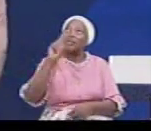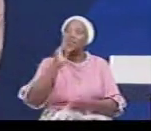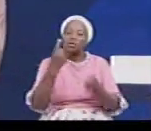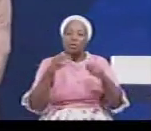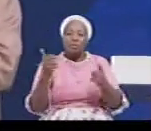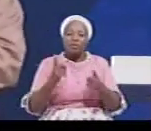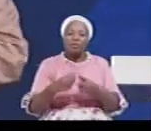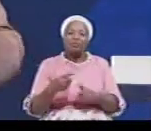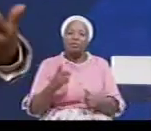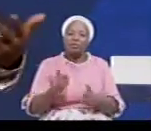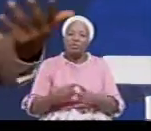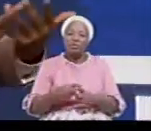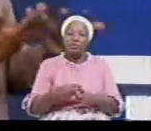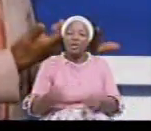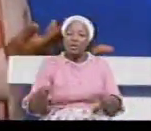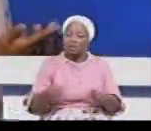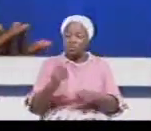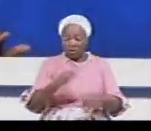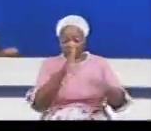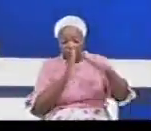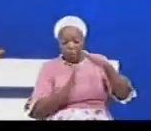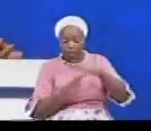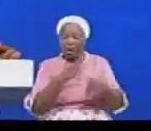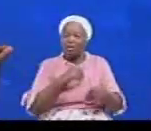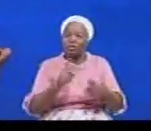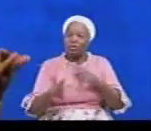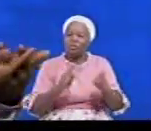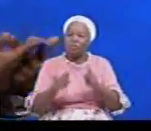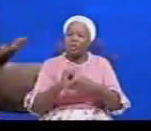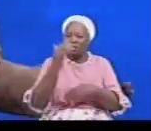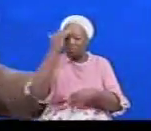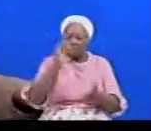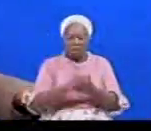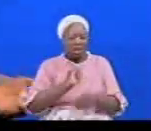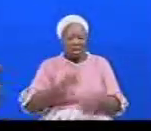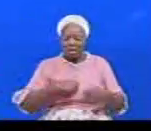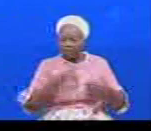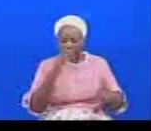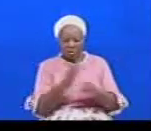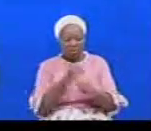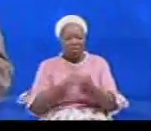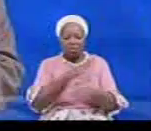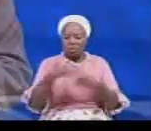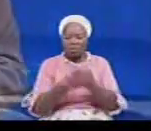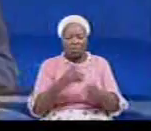humble. To the people who know, I've not got it all. I need more.